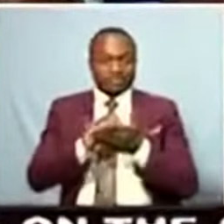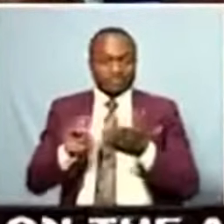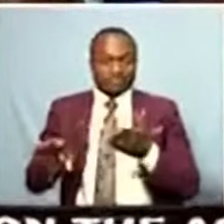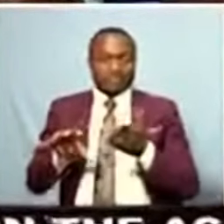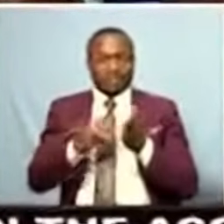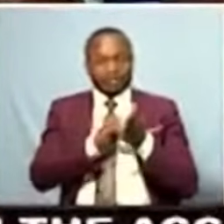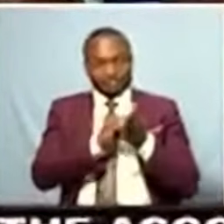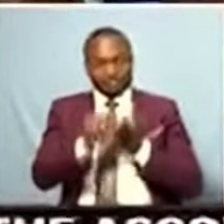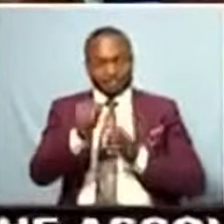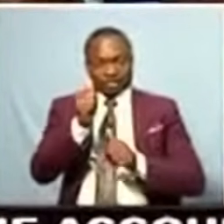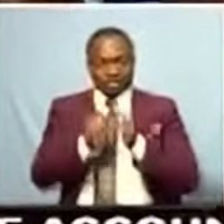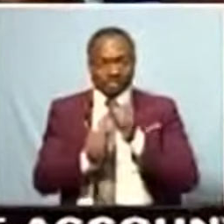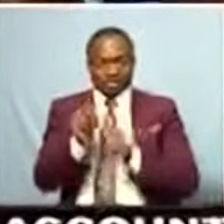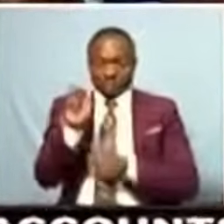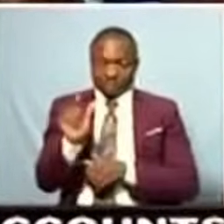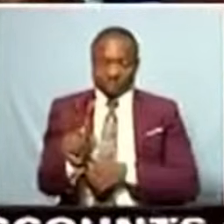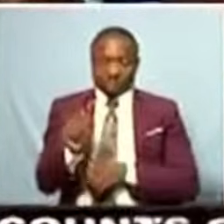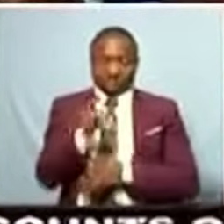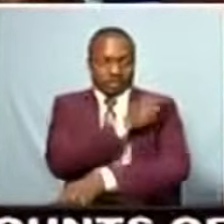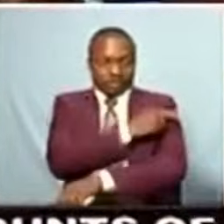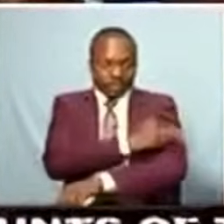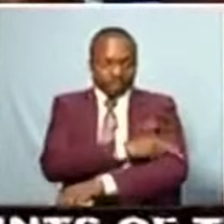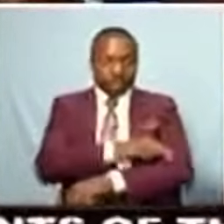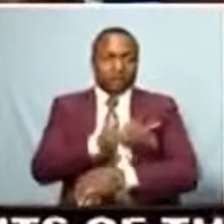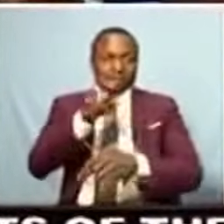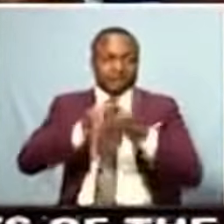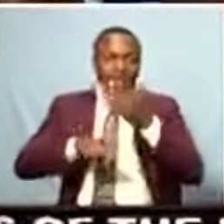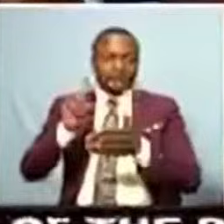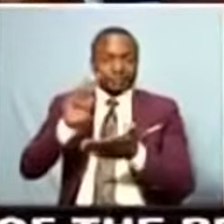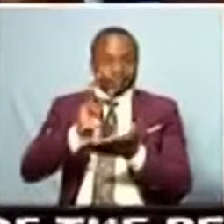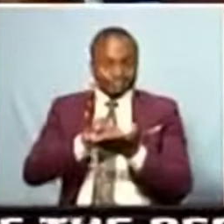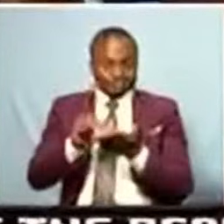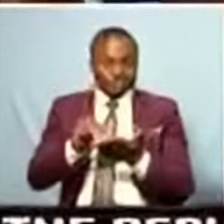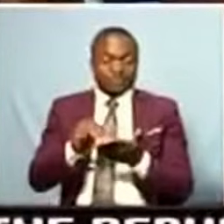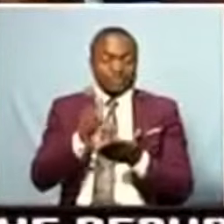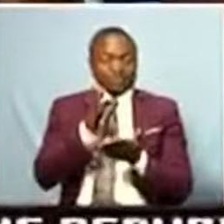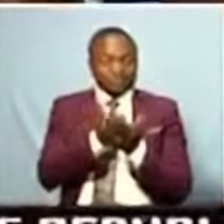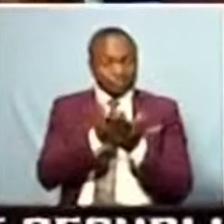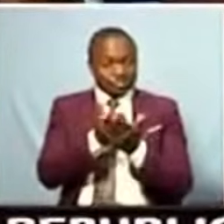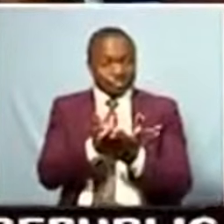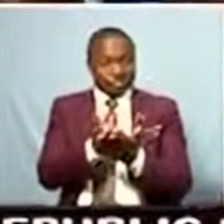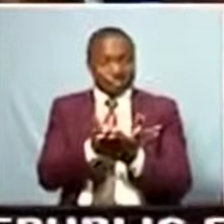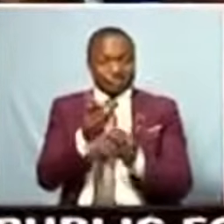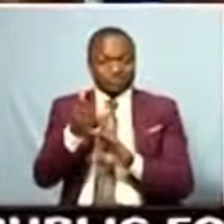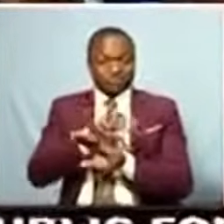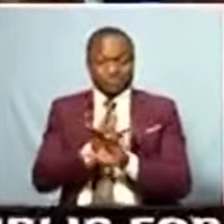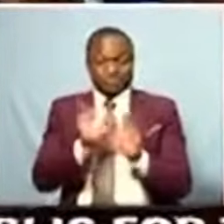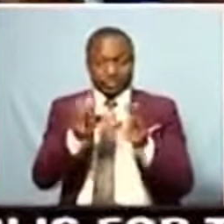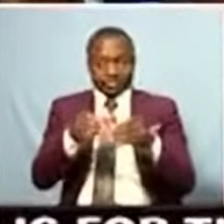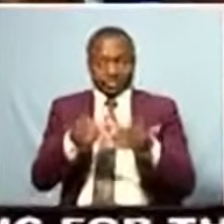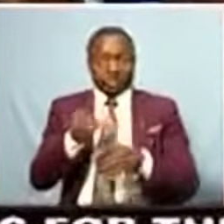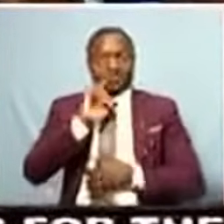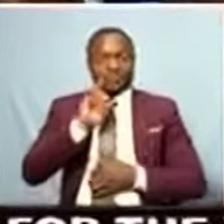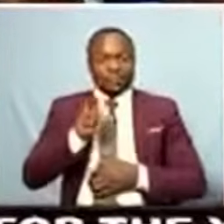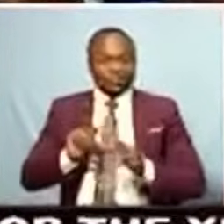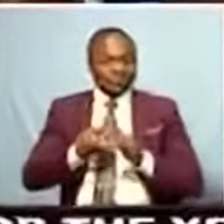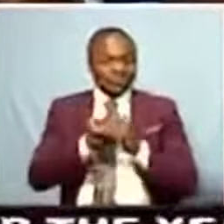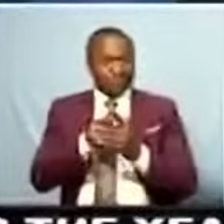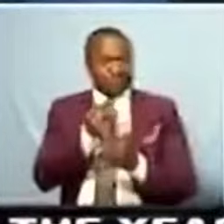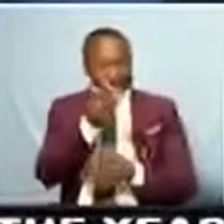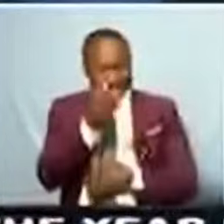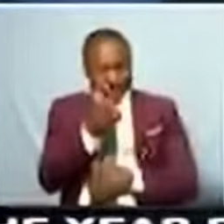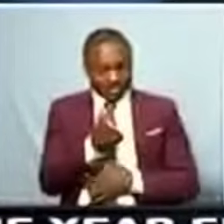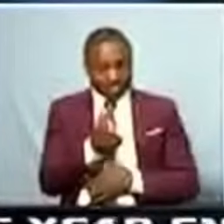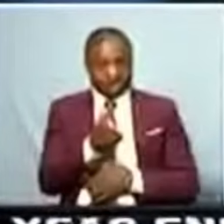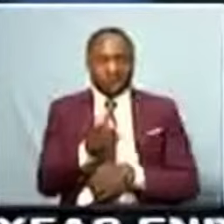statement that each mini hospital costs 1 million, which is submitted before this committee. We should start from there. Then